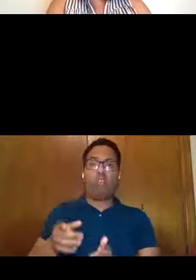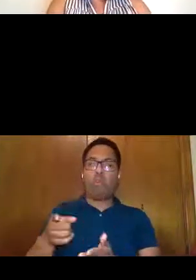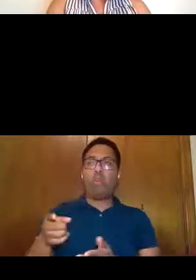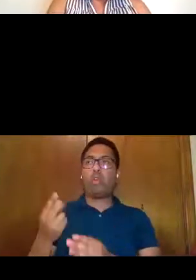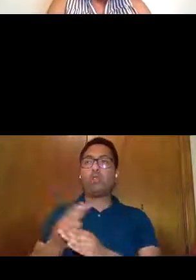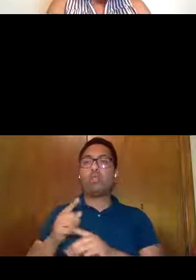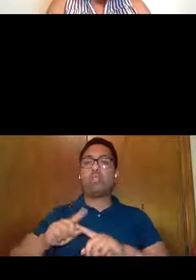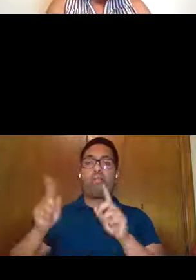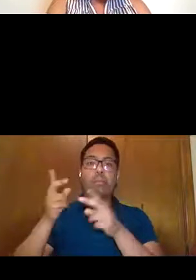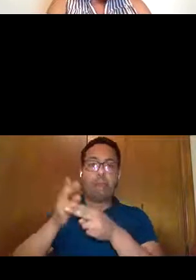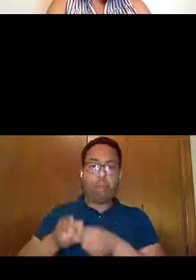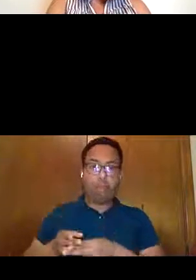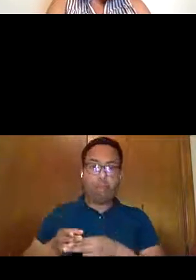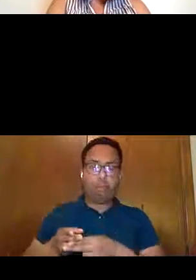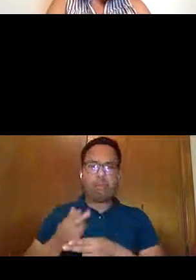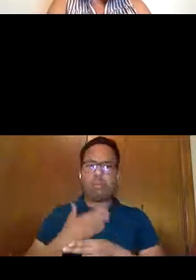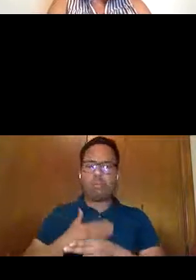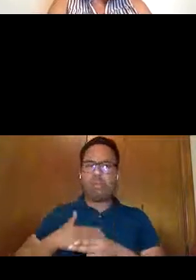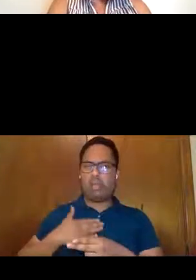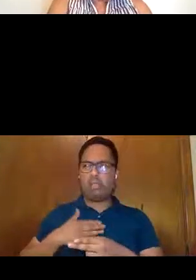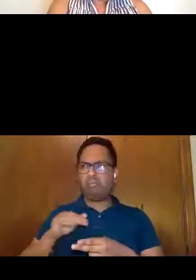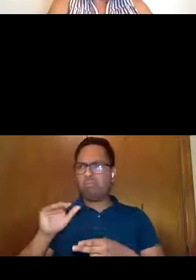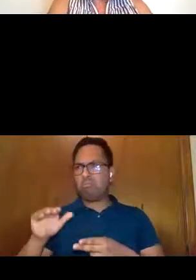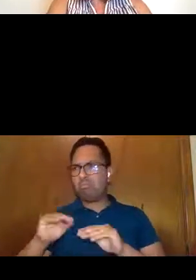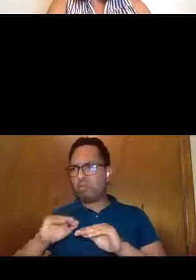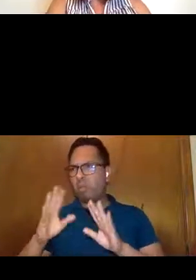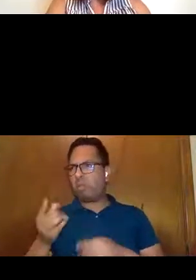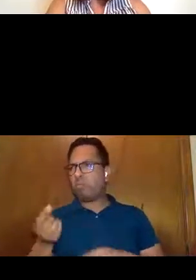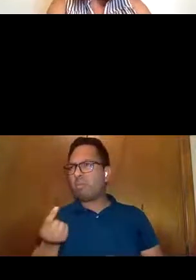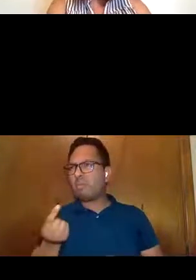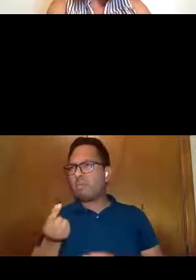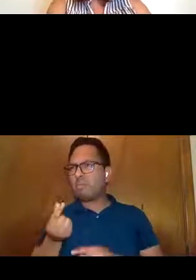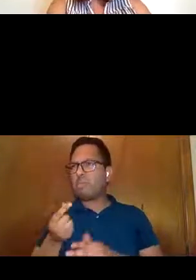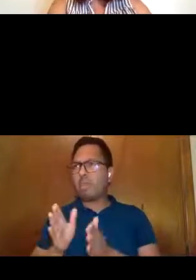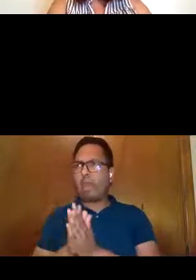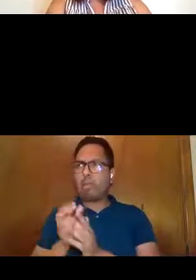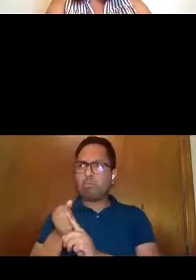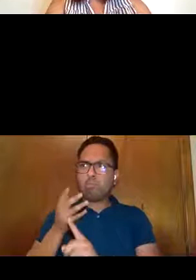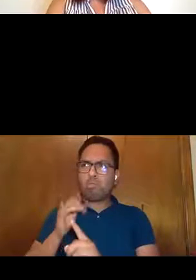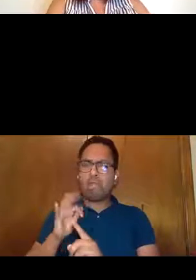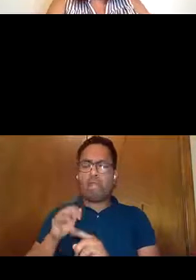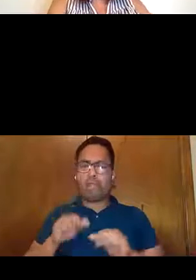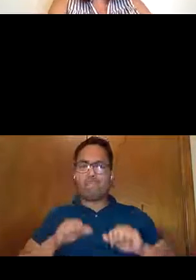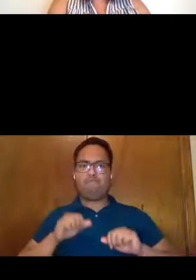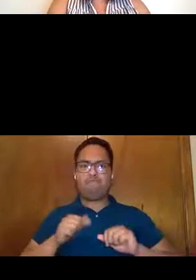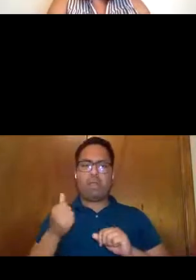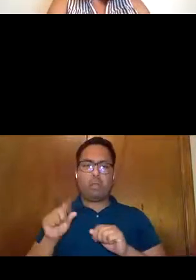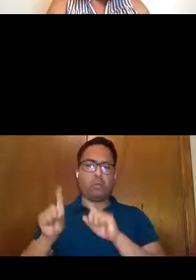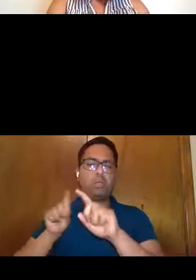name, please be sure you clarify it with them and ask them if you have any questions.